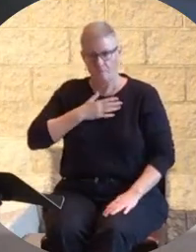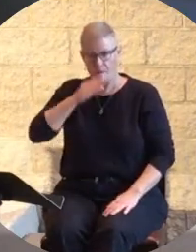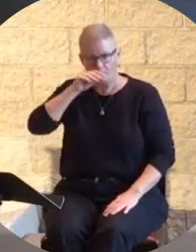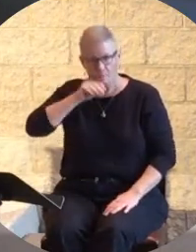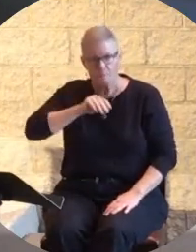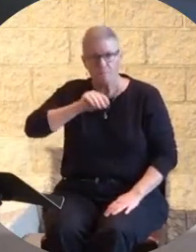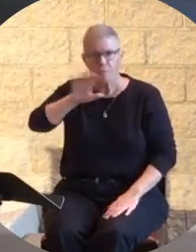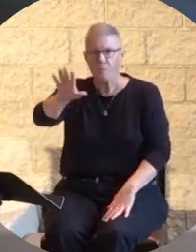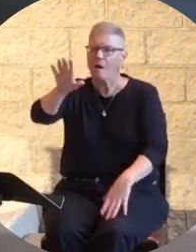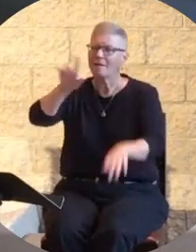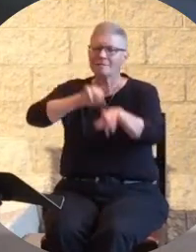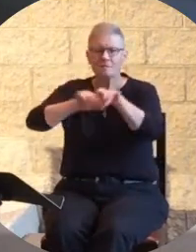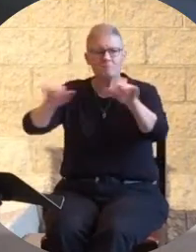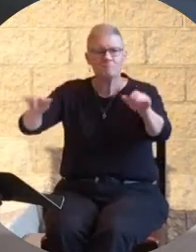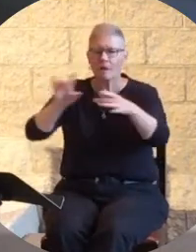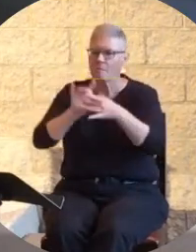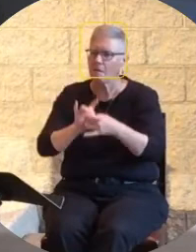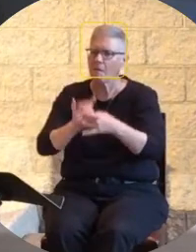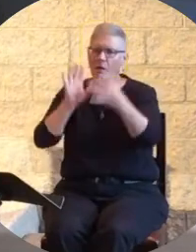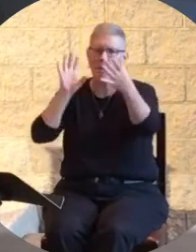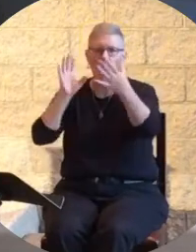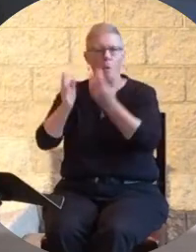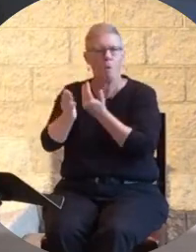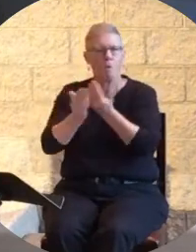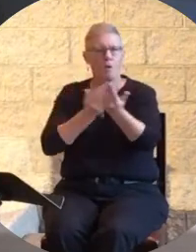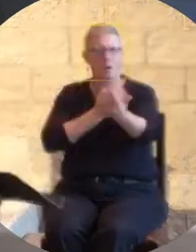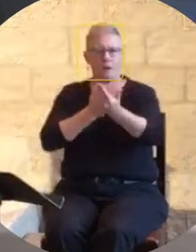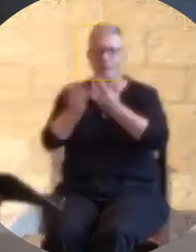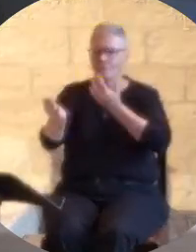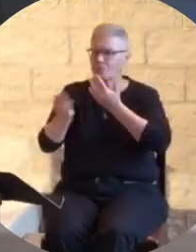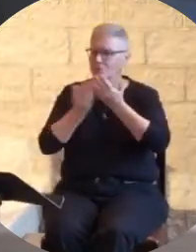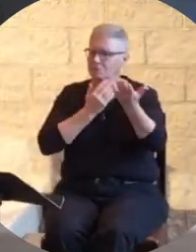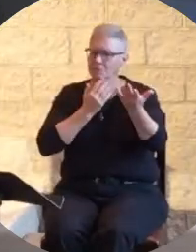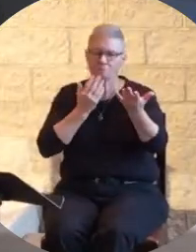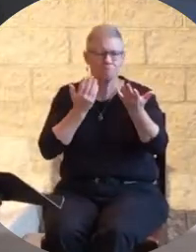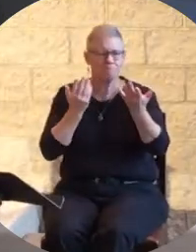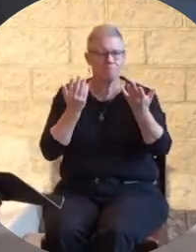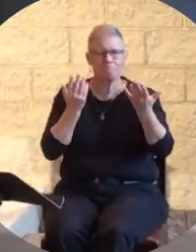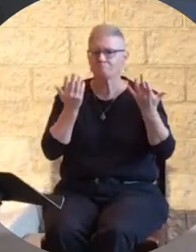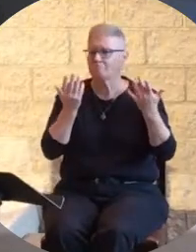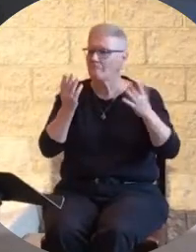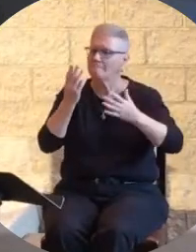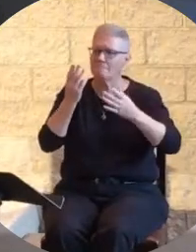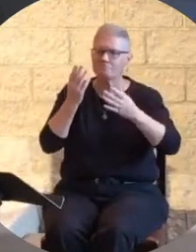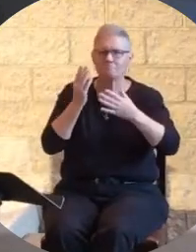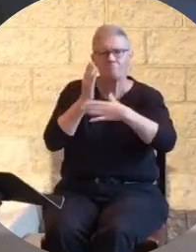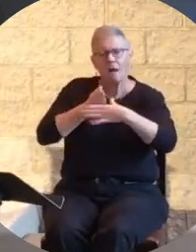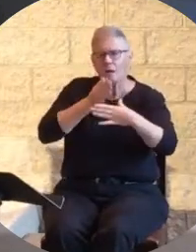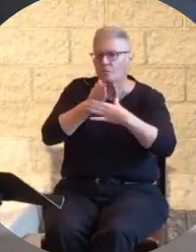of whatever it is that is troubling your mind,